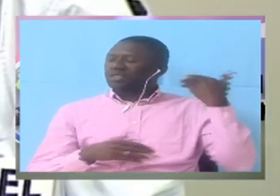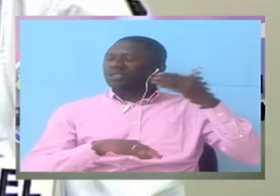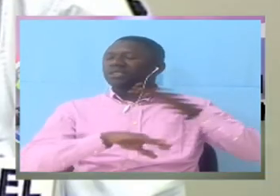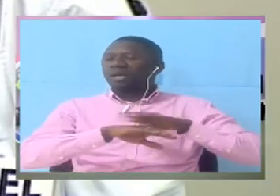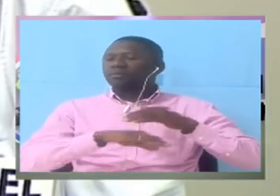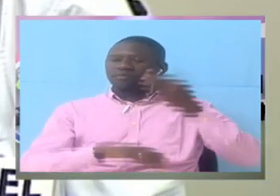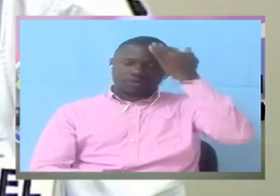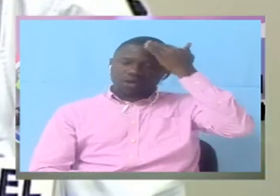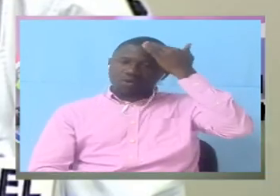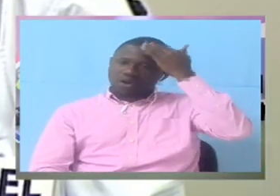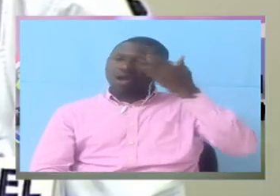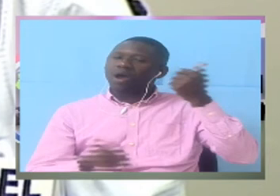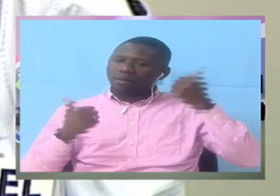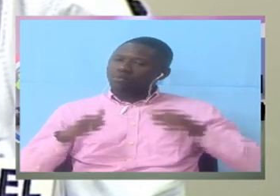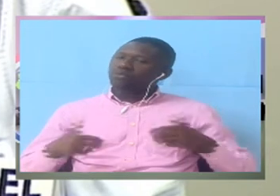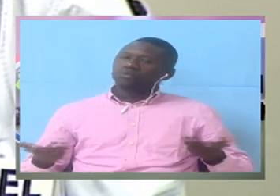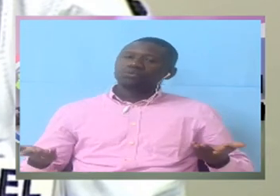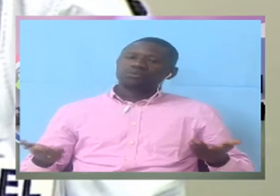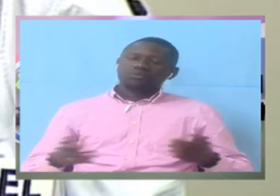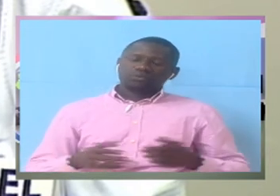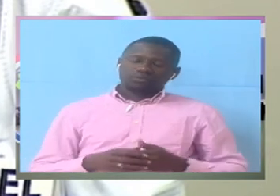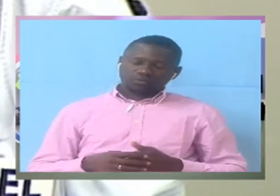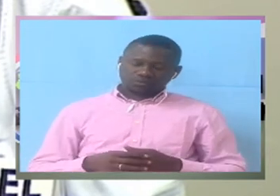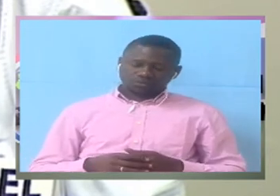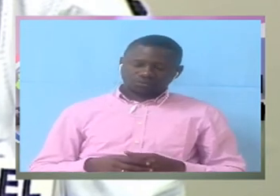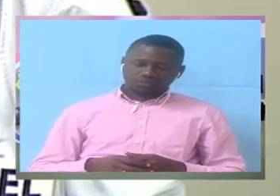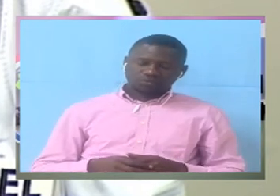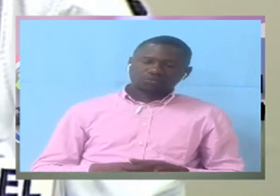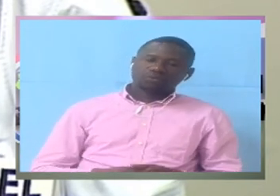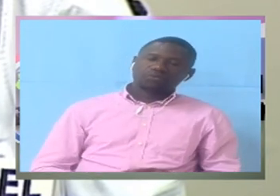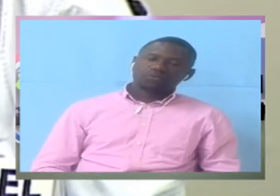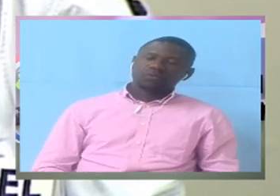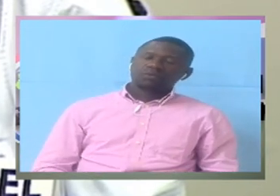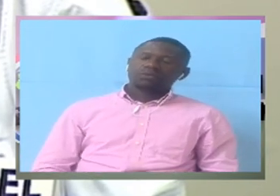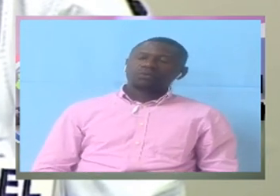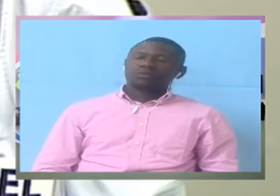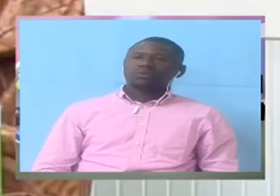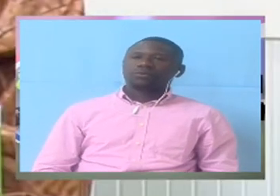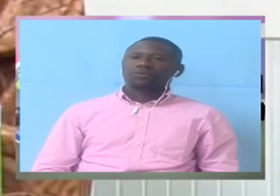later? Okola. Then from 1995. Mm-hmm.